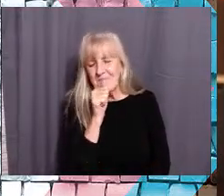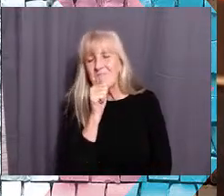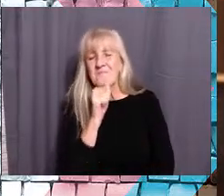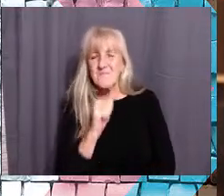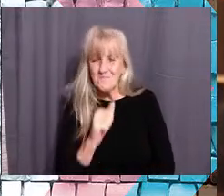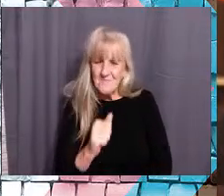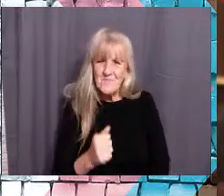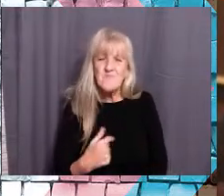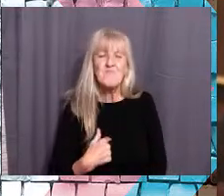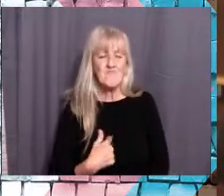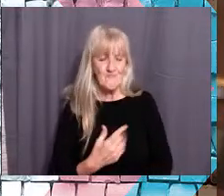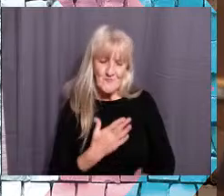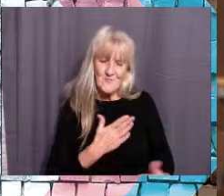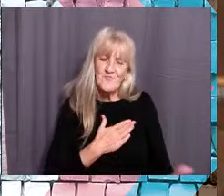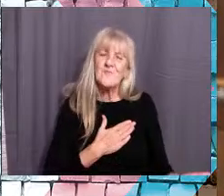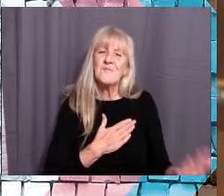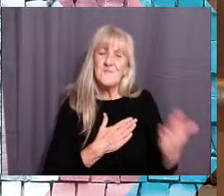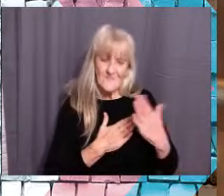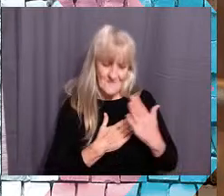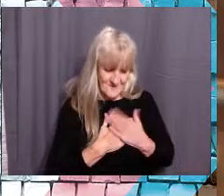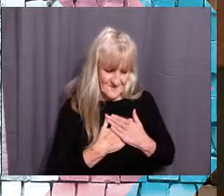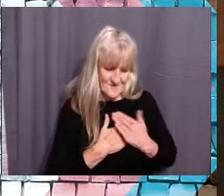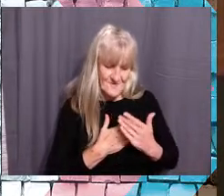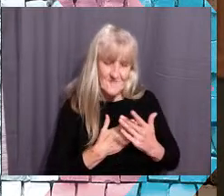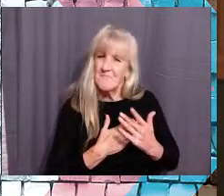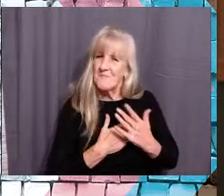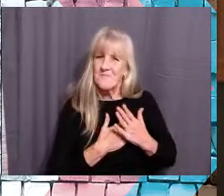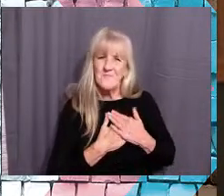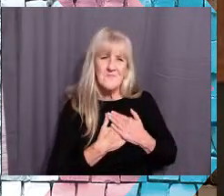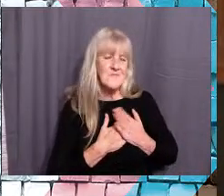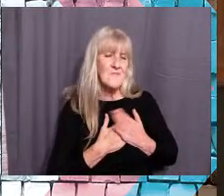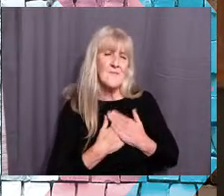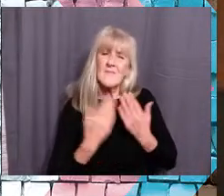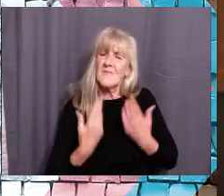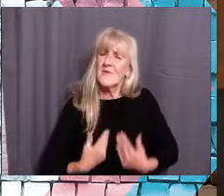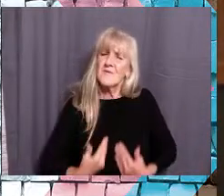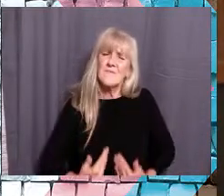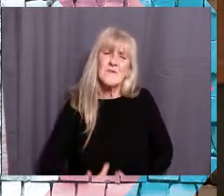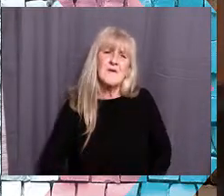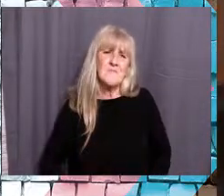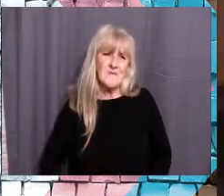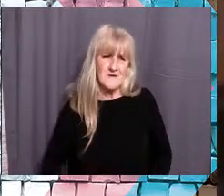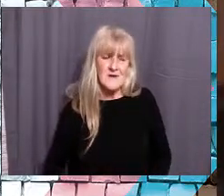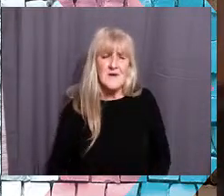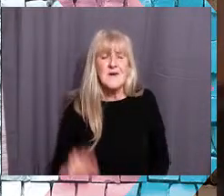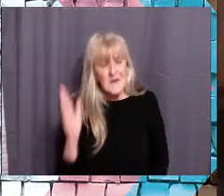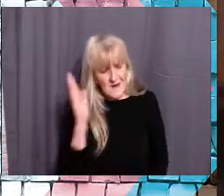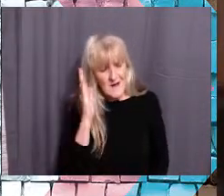I will keep